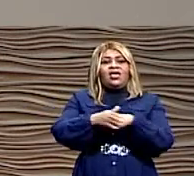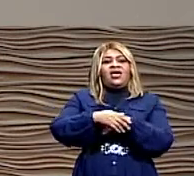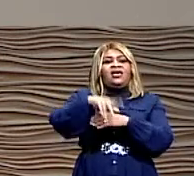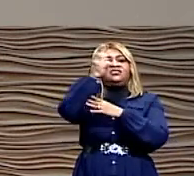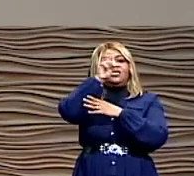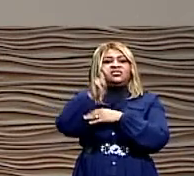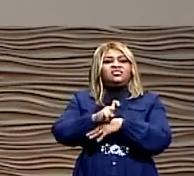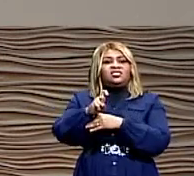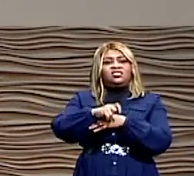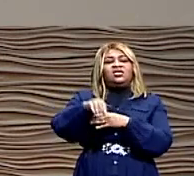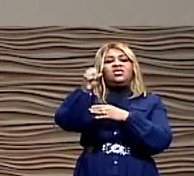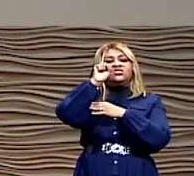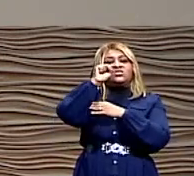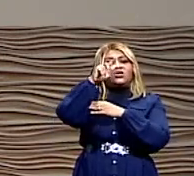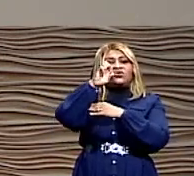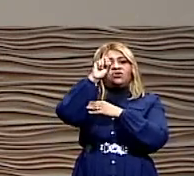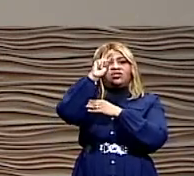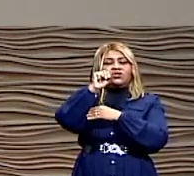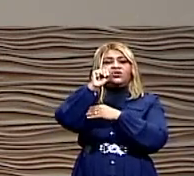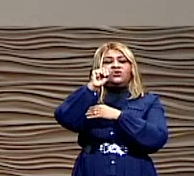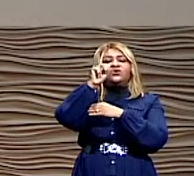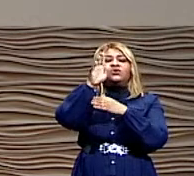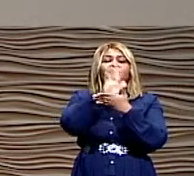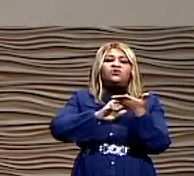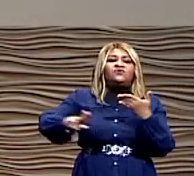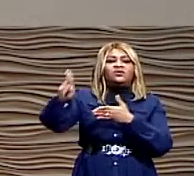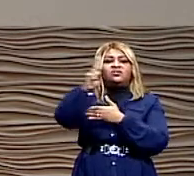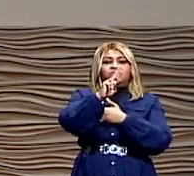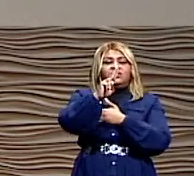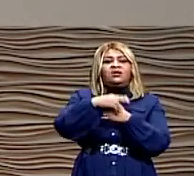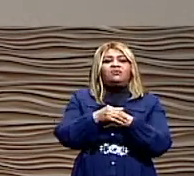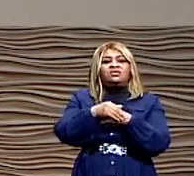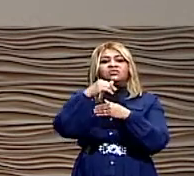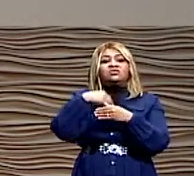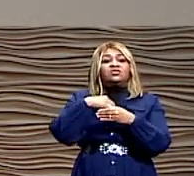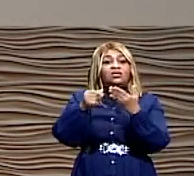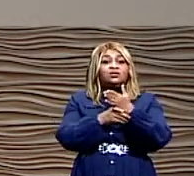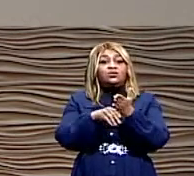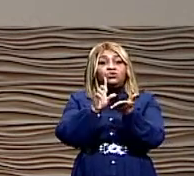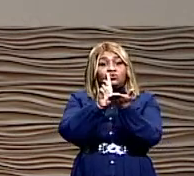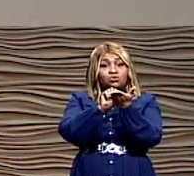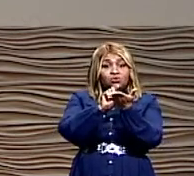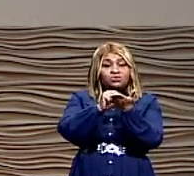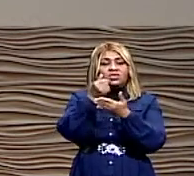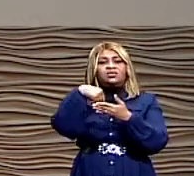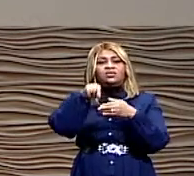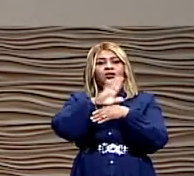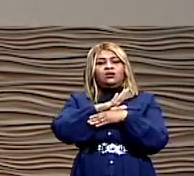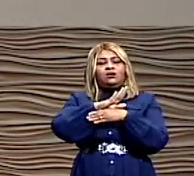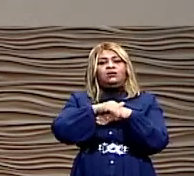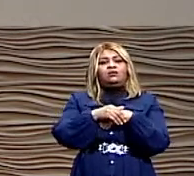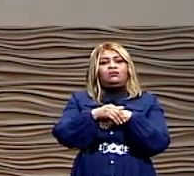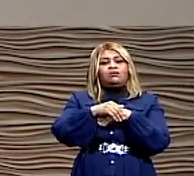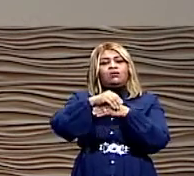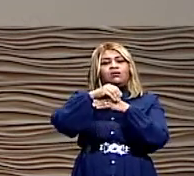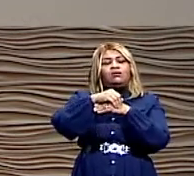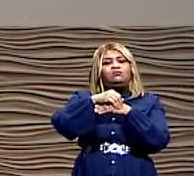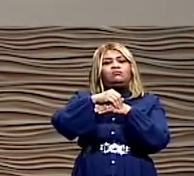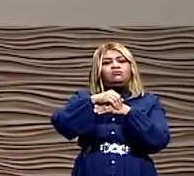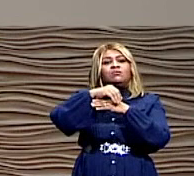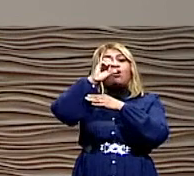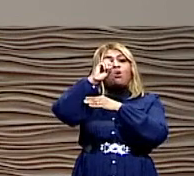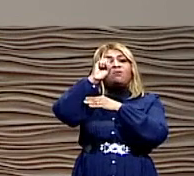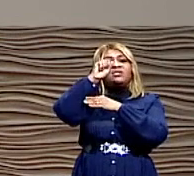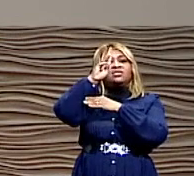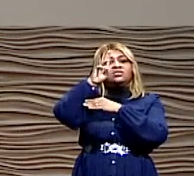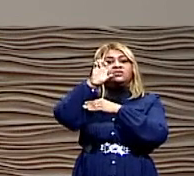University. According to the Washington Post, special praise is in order for Jason Obey's golden-toned solo